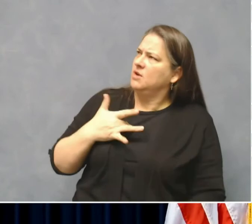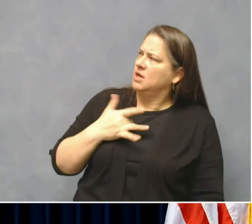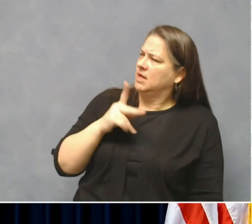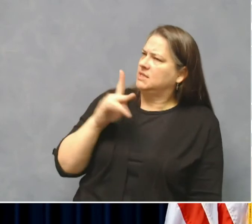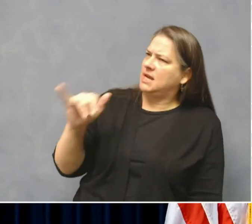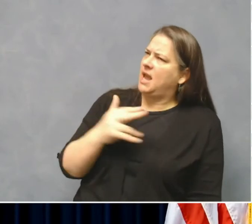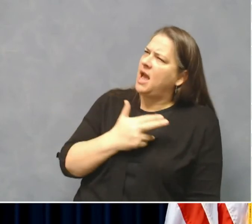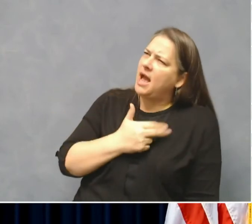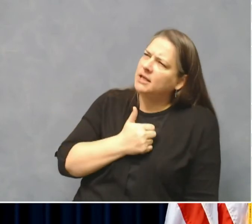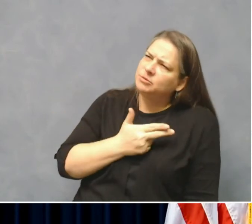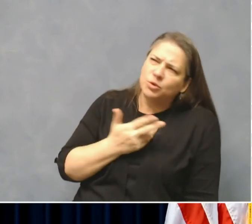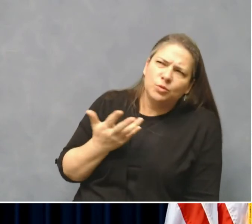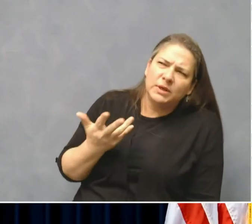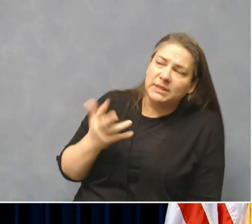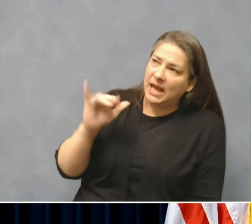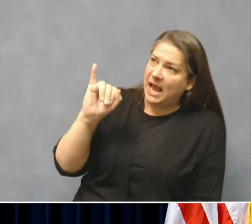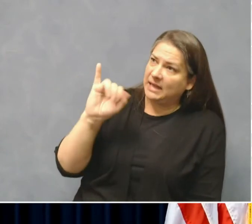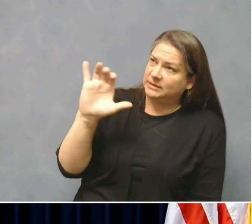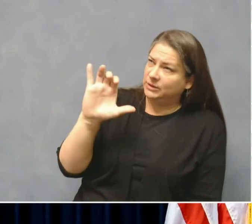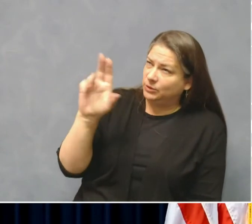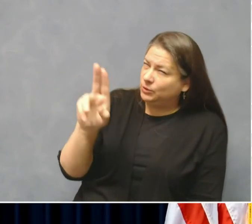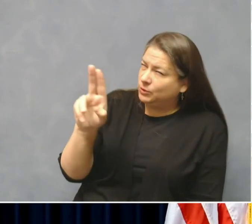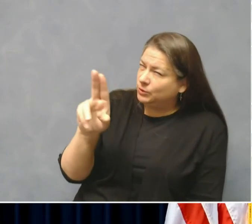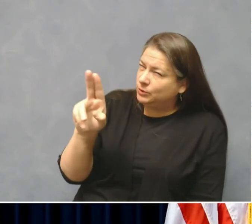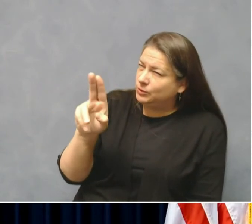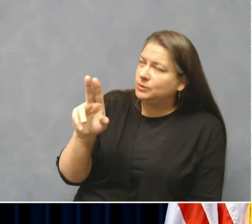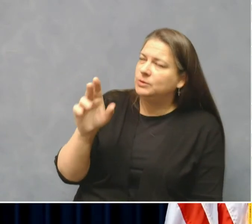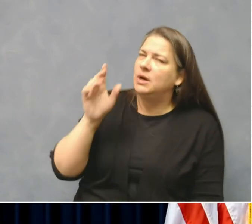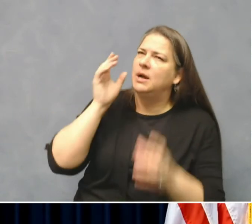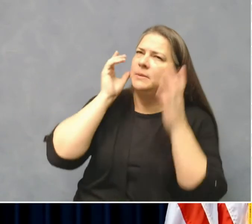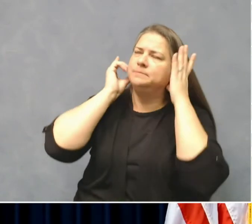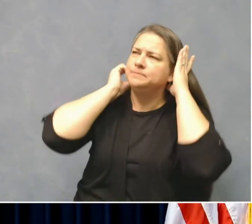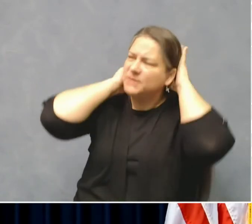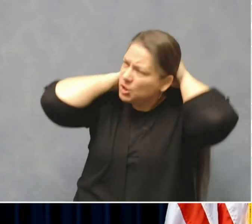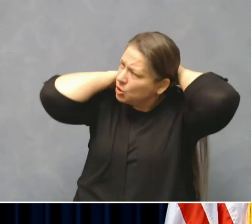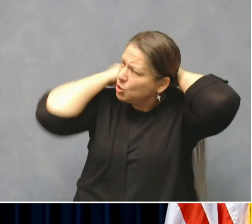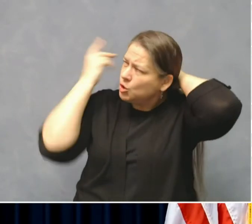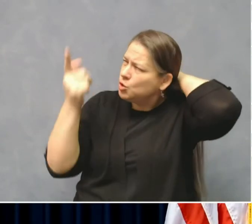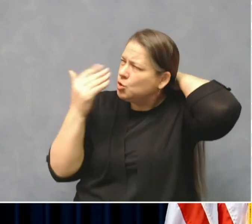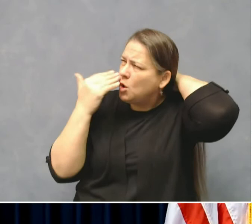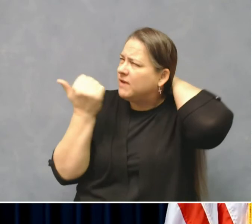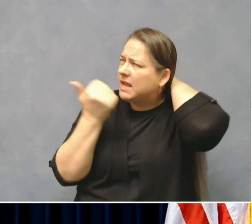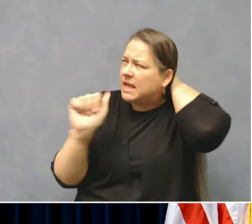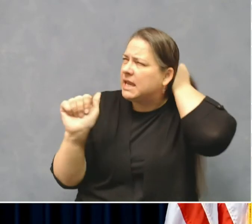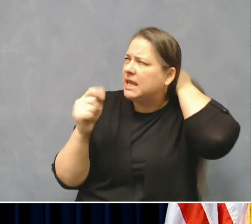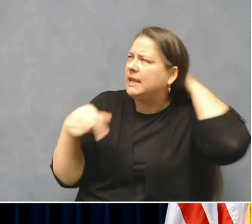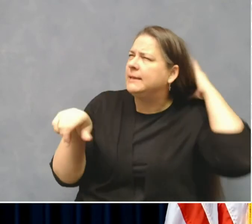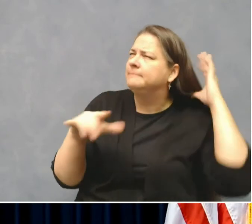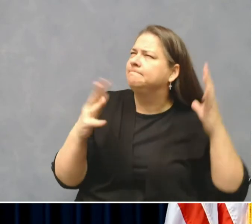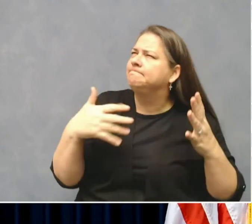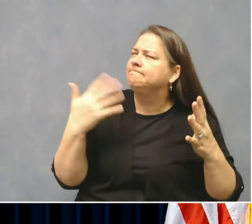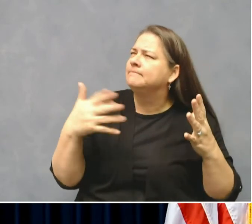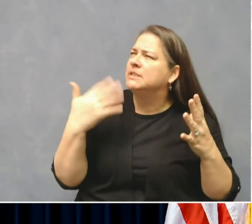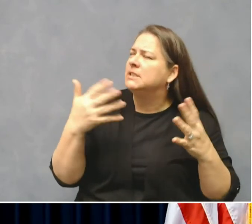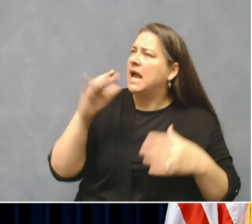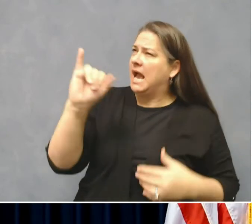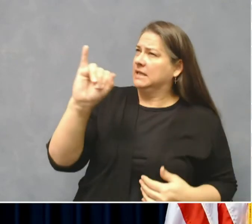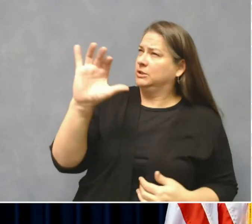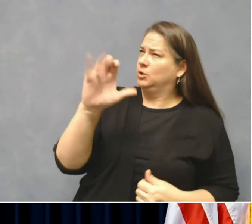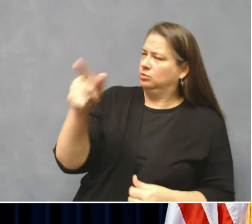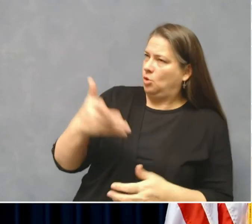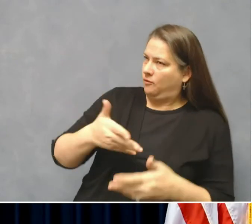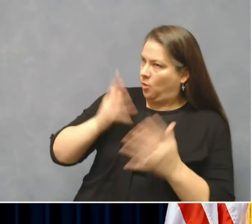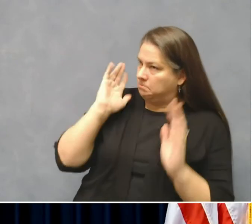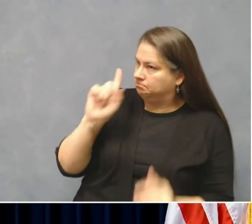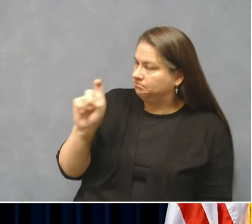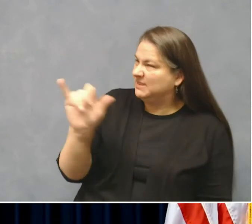and ICU units? And are you aware of any others getting over capacity, such as the King's